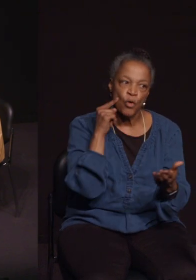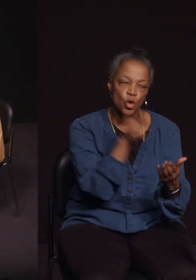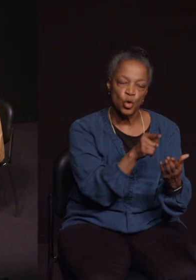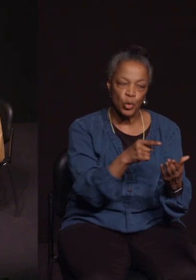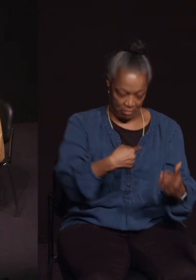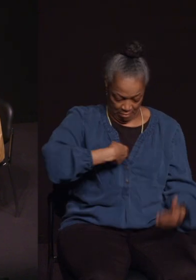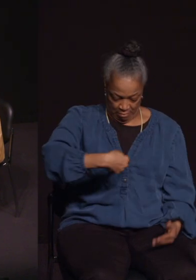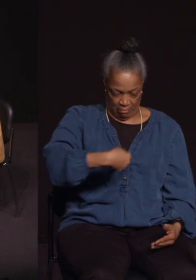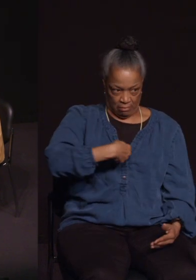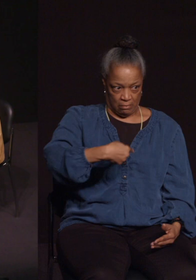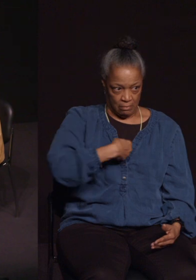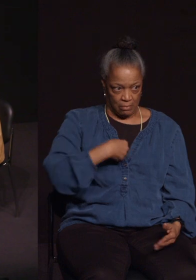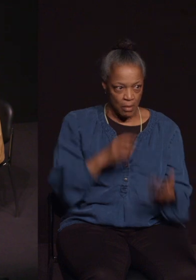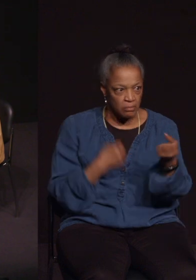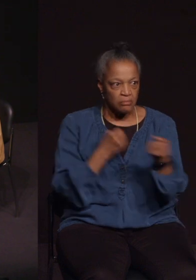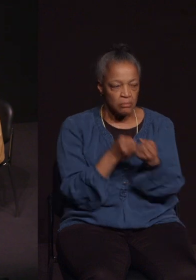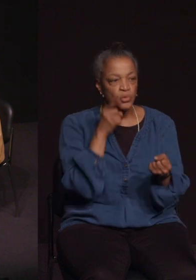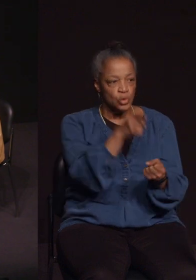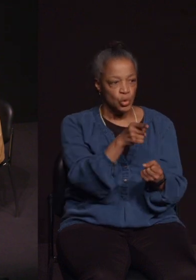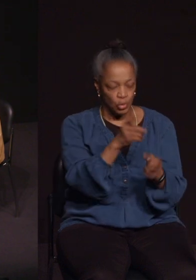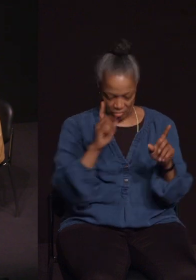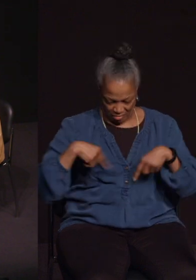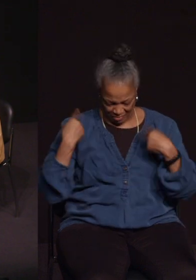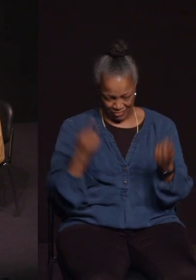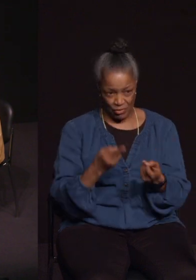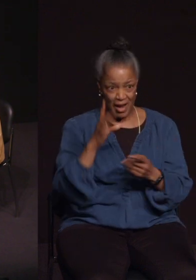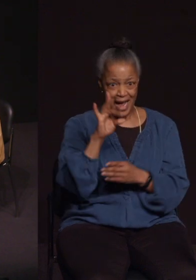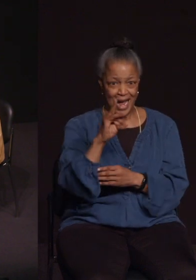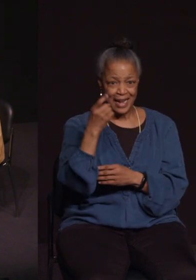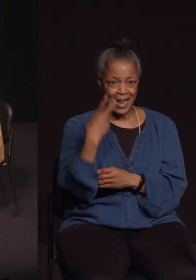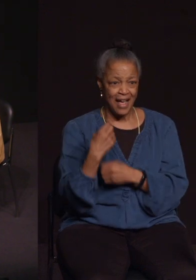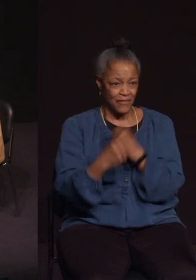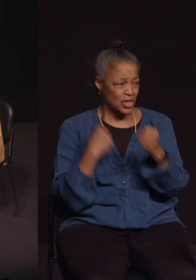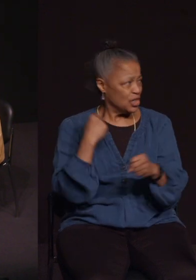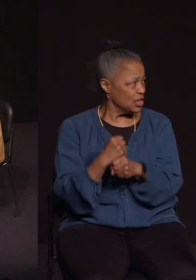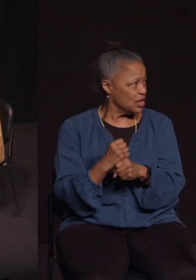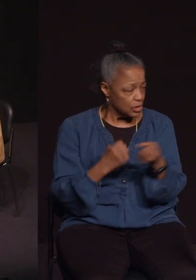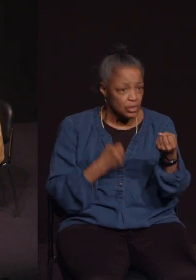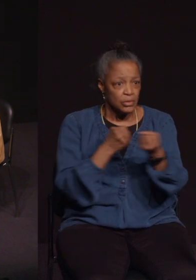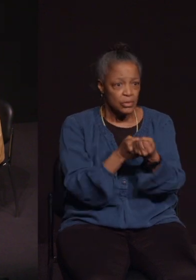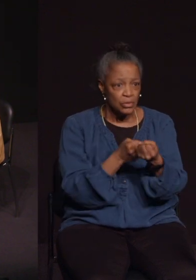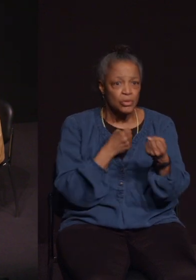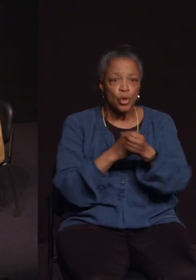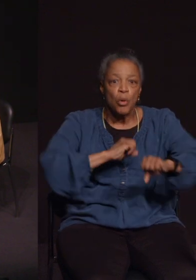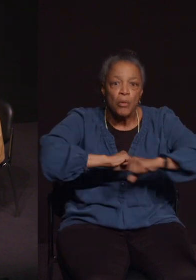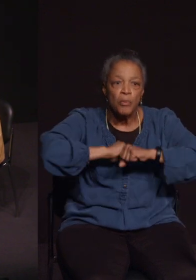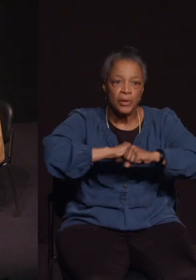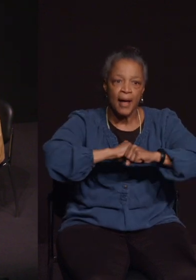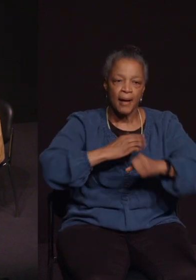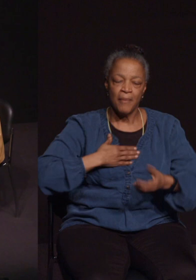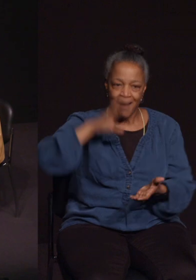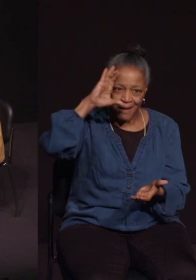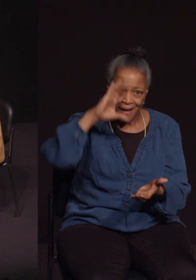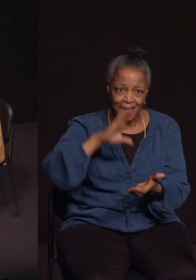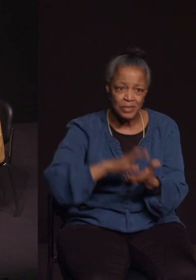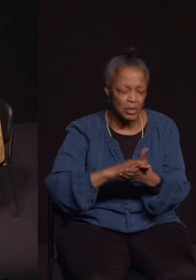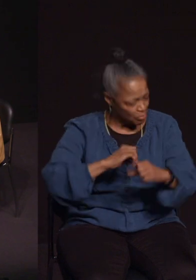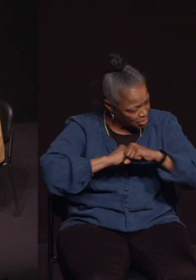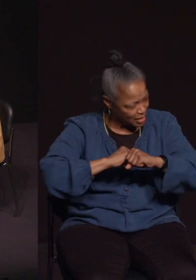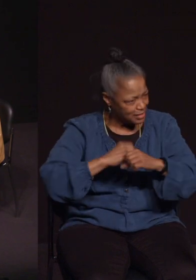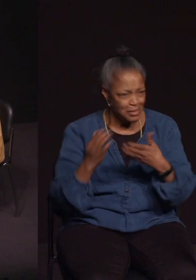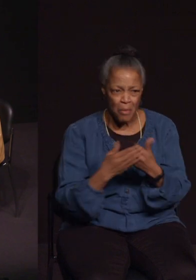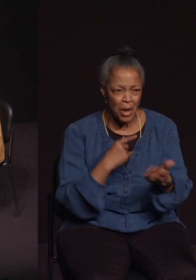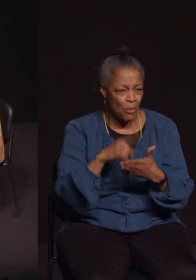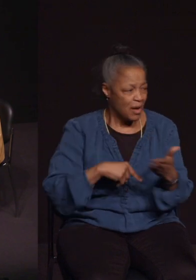And that's one of the things that I have did for the last 8.5 years is to protect my husband at all costs. I ain't